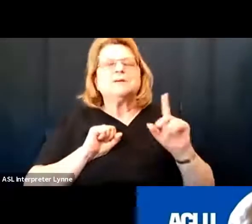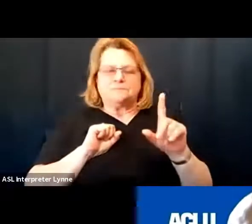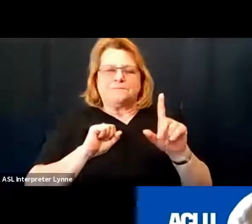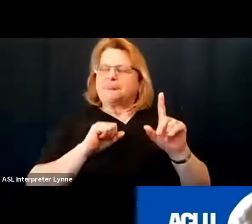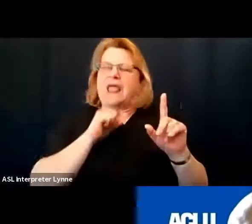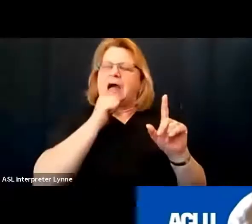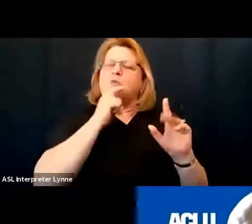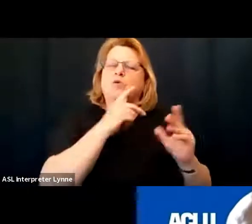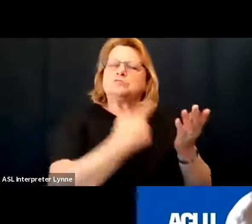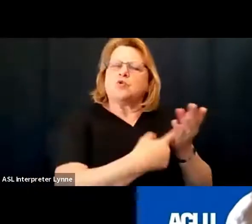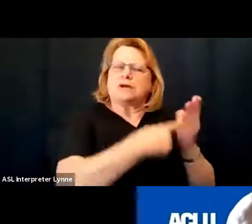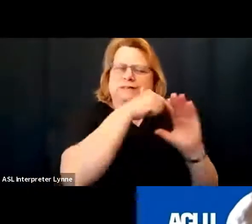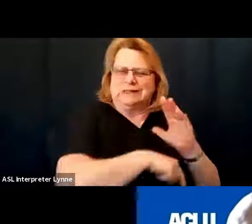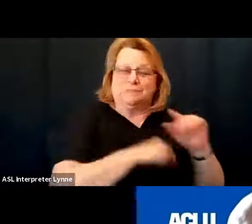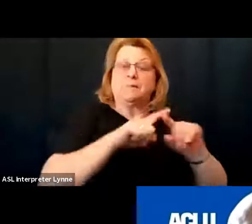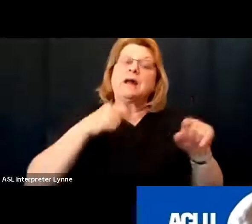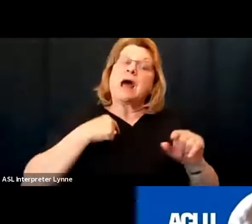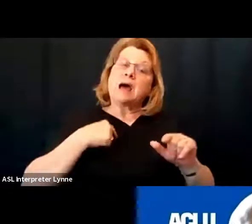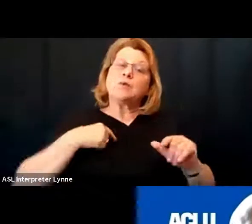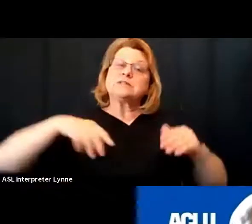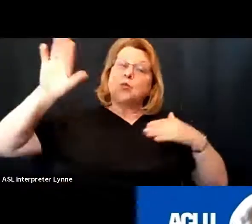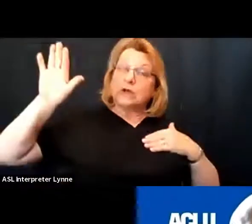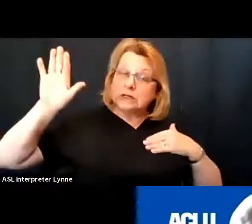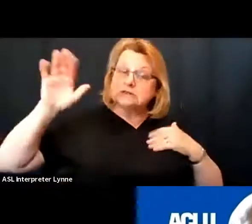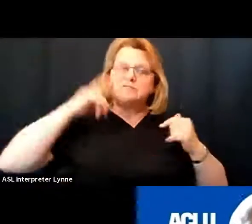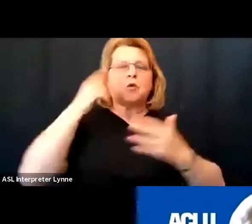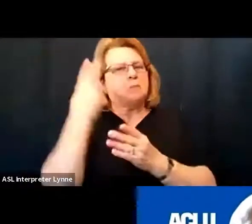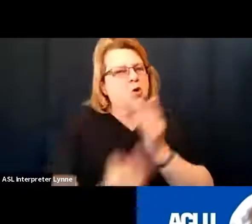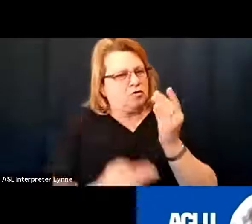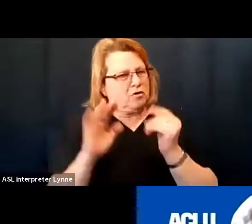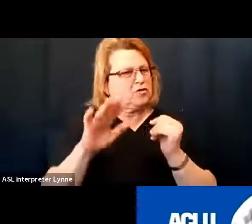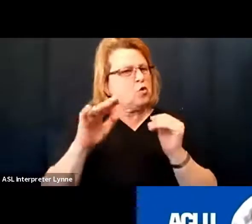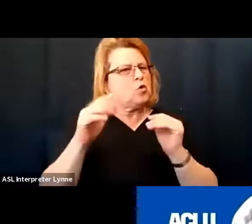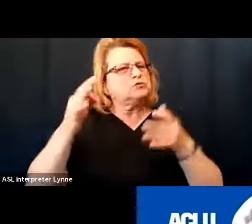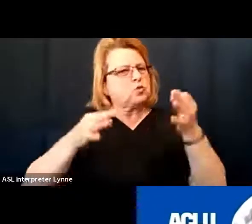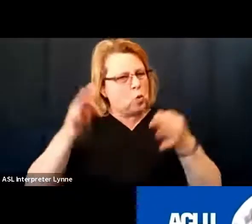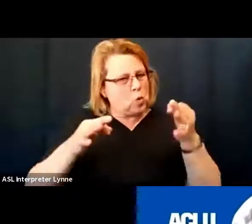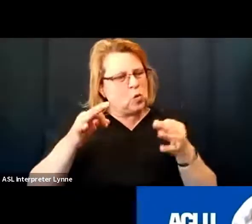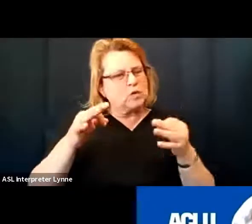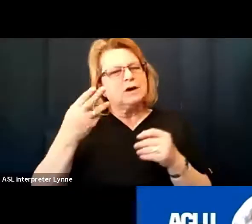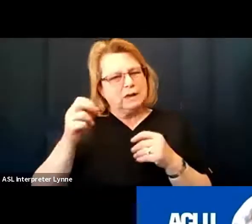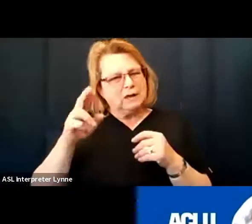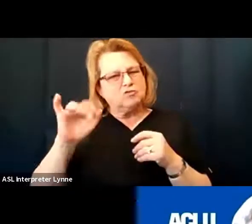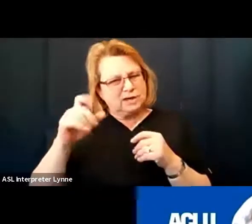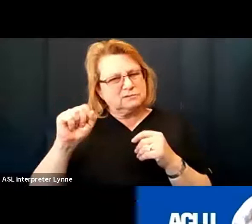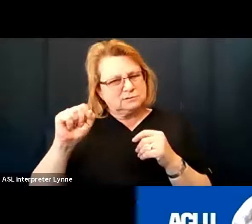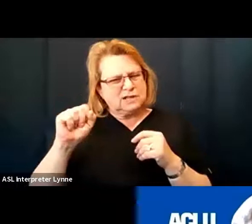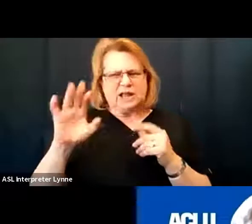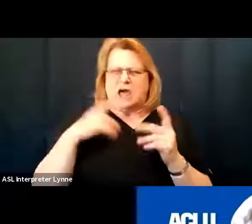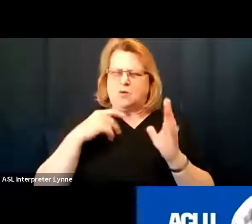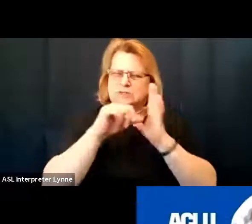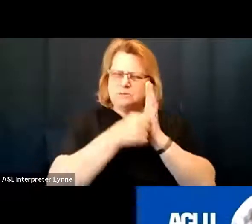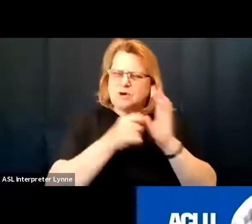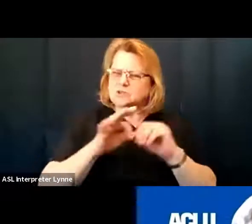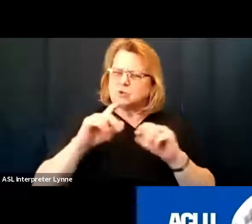I was an expert witness for both of those hearings. And I was just so impressed with the seriousness of